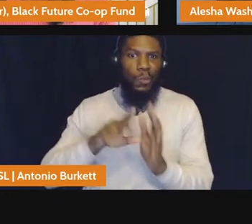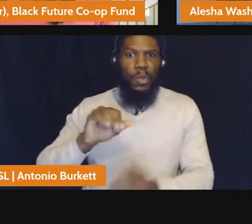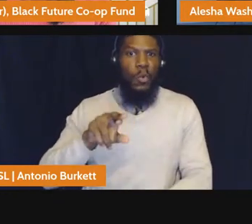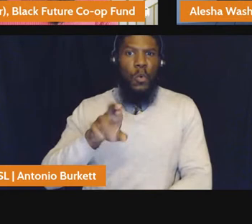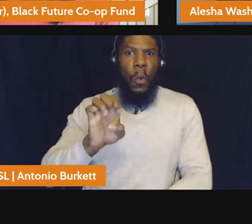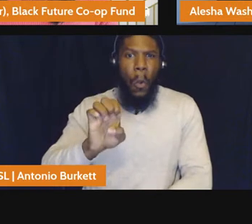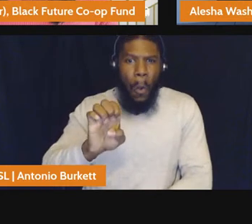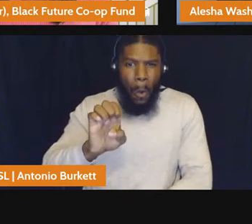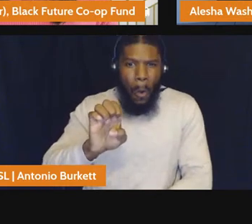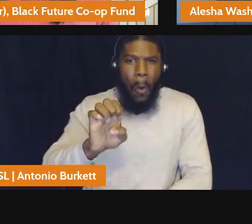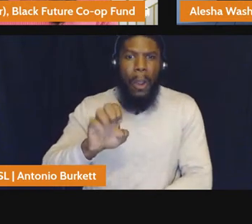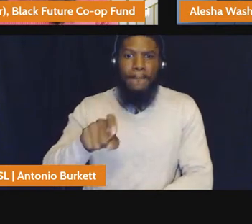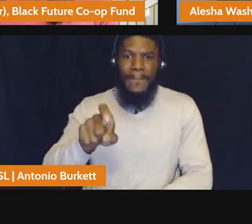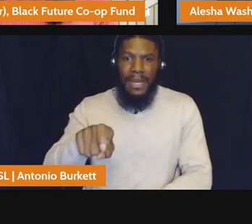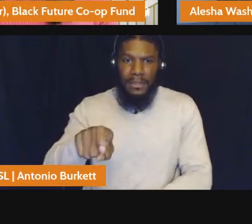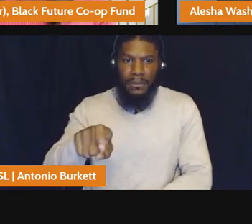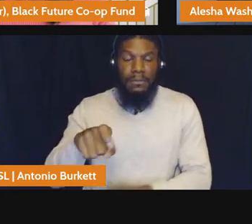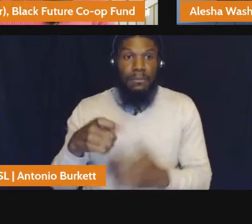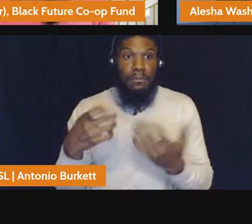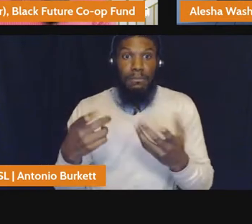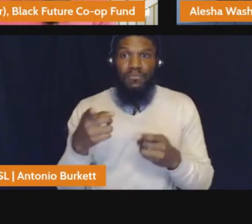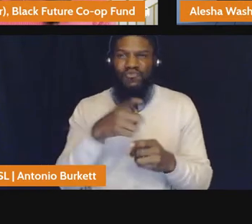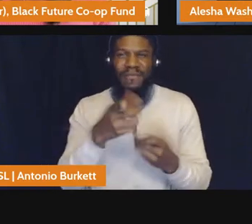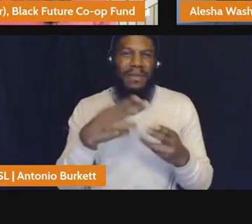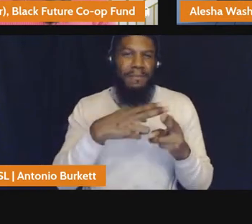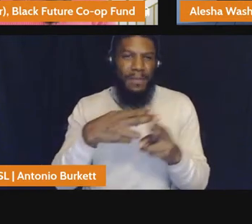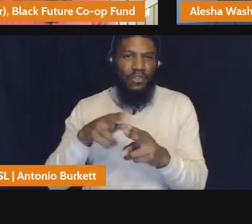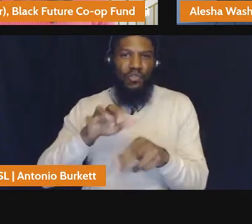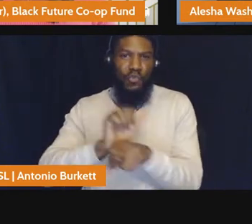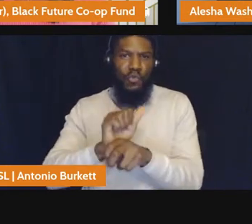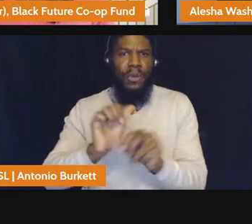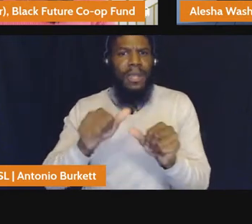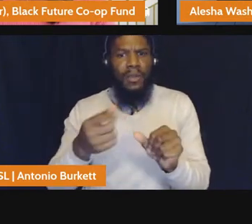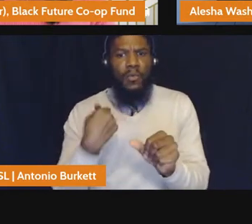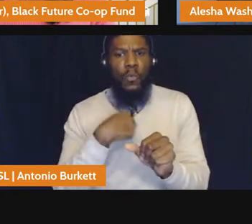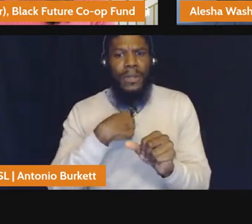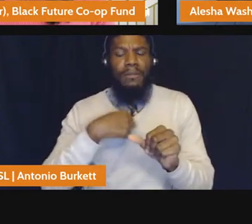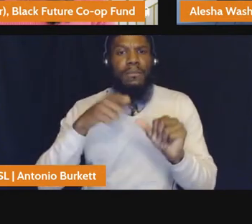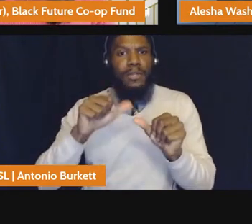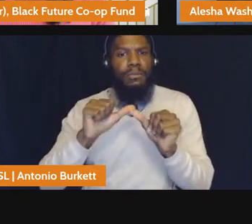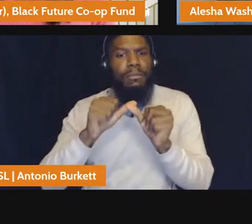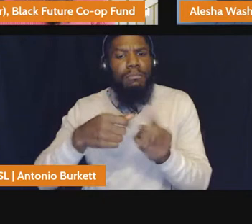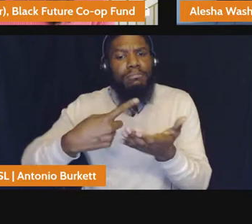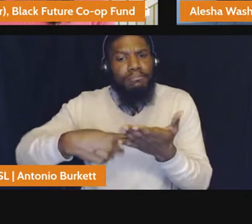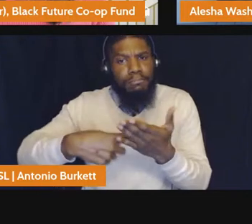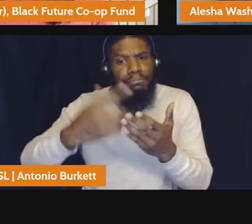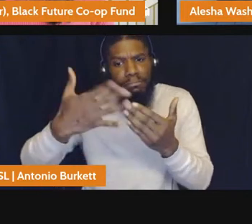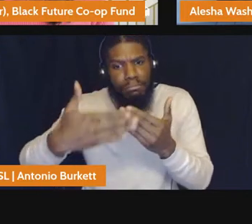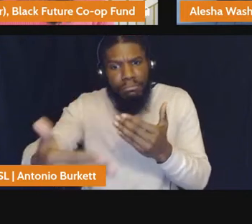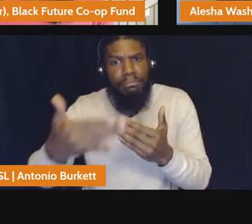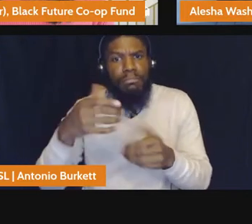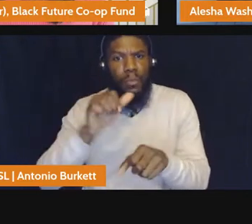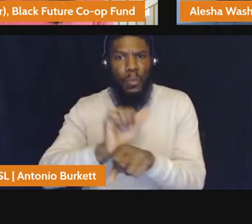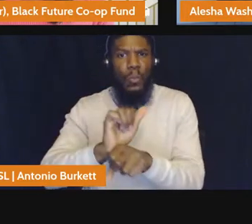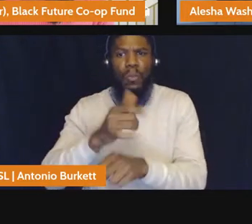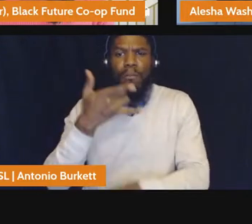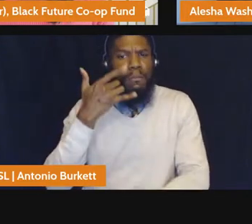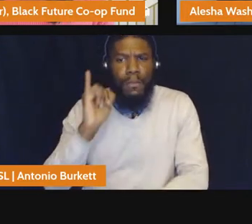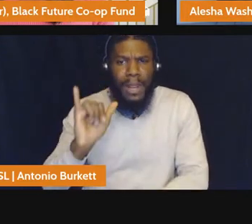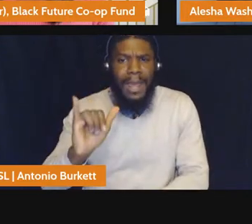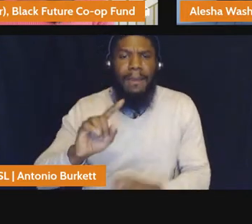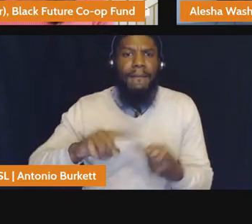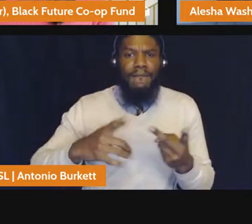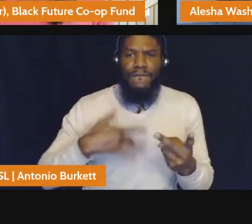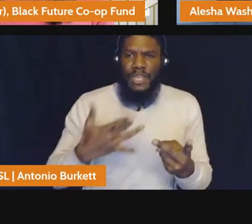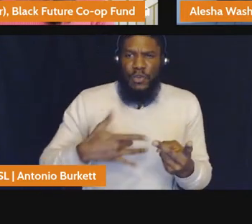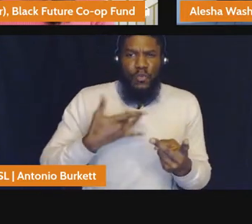all mentioned these in your work, can we continue to talk about what this means? What does this look like and feel like? Can you share just